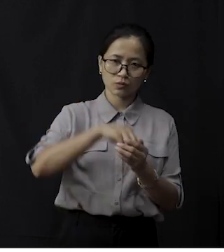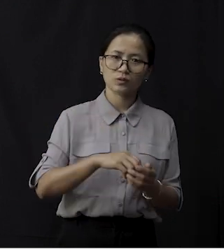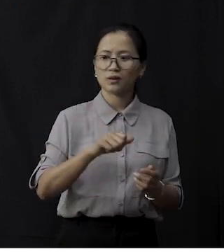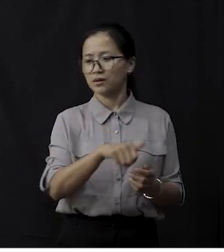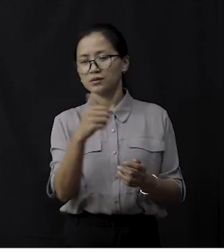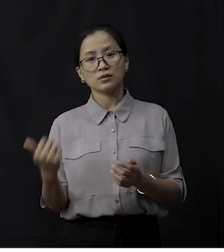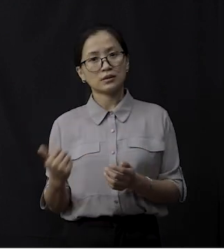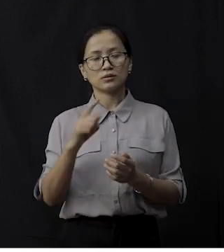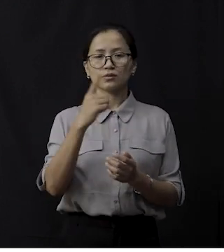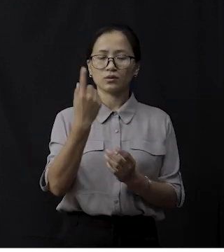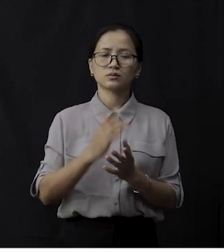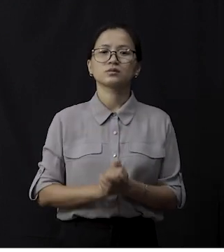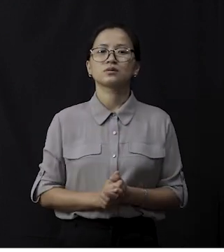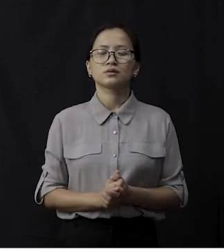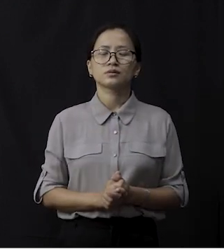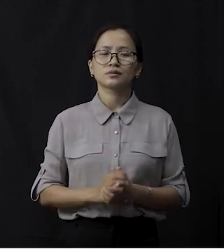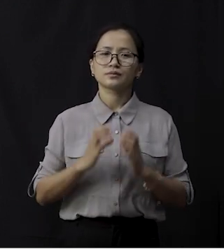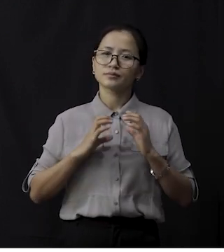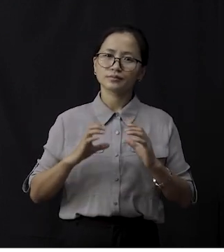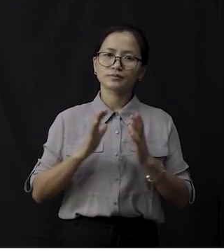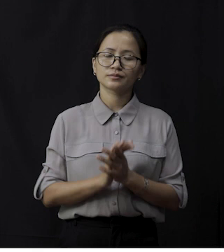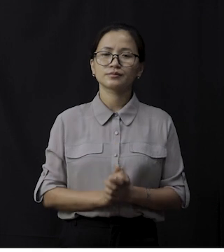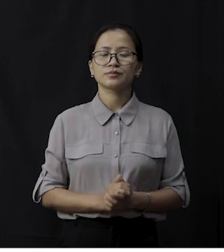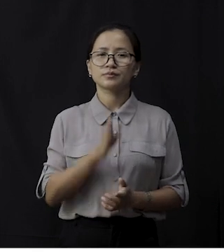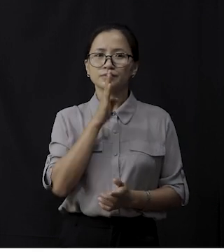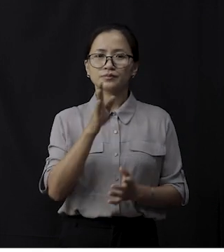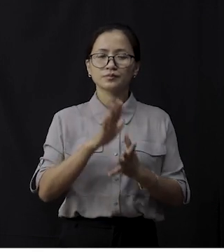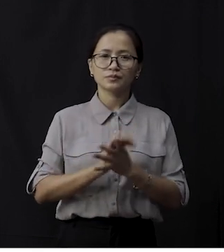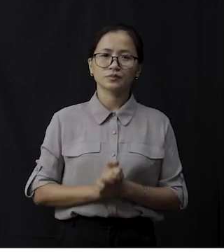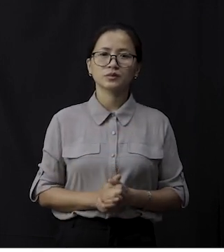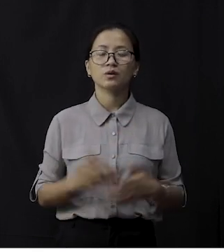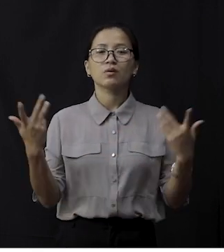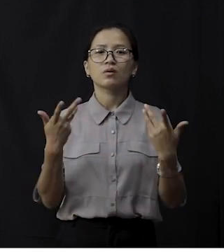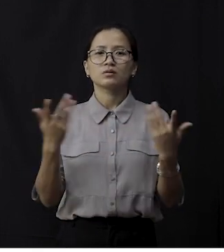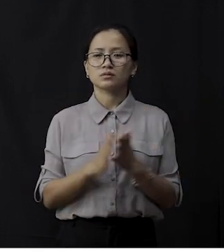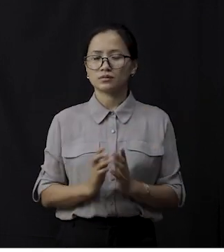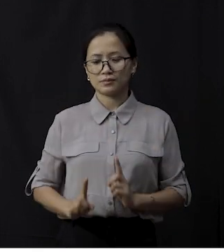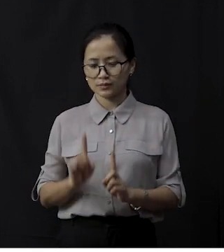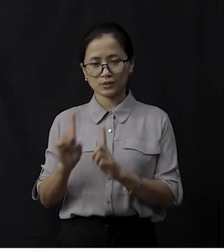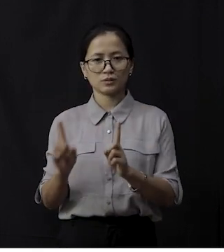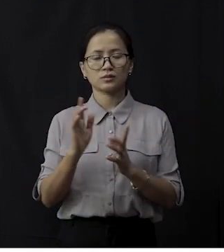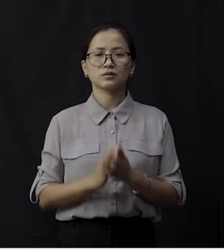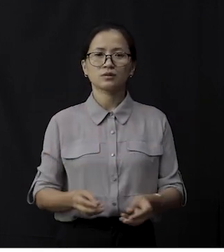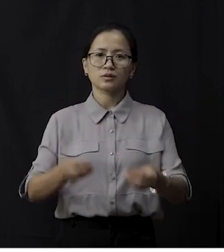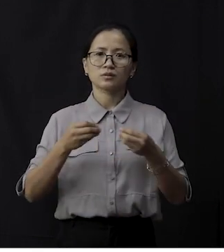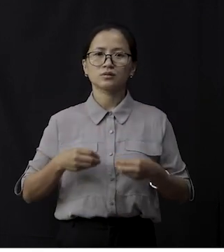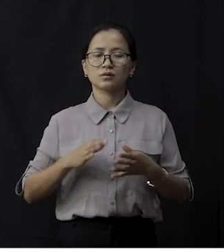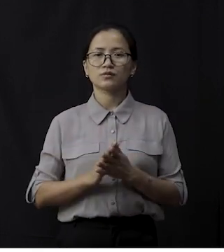more. Okay? So we have to take care of plants because what else do the plants do? They give